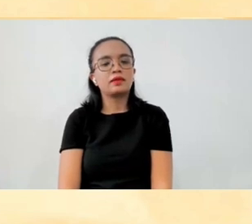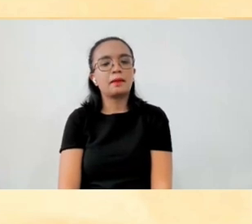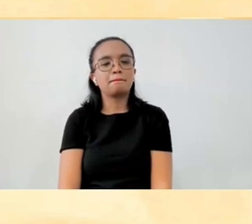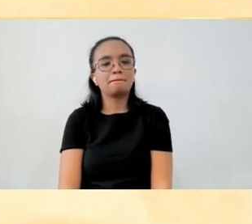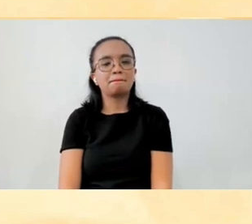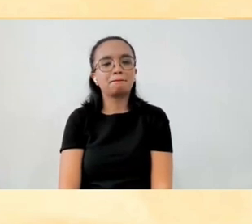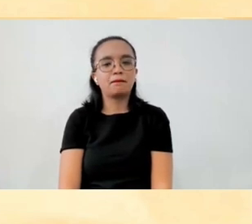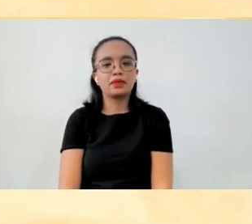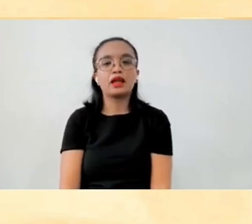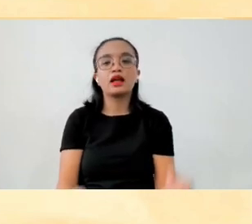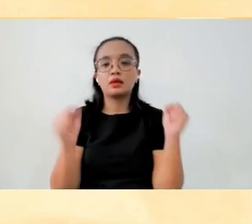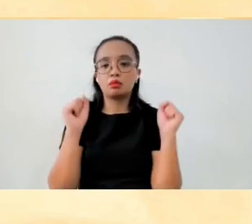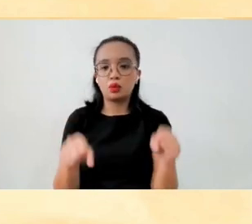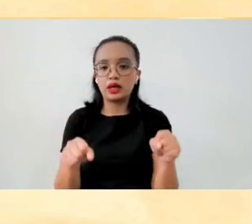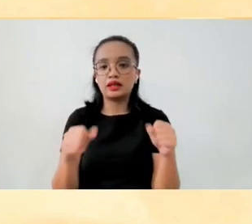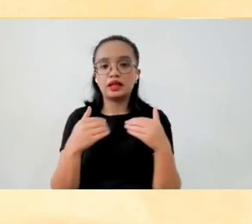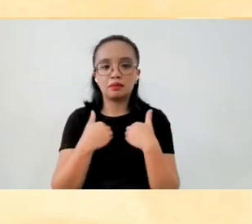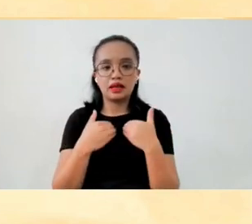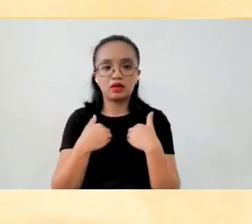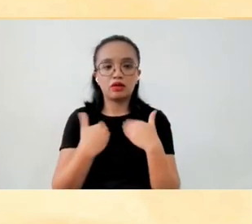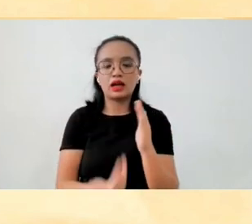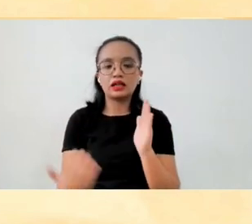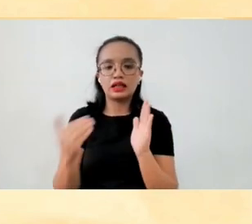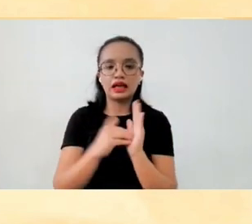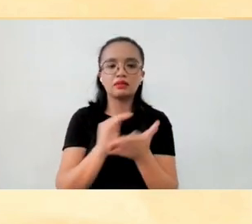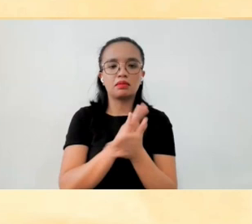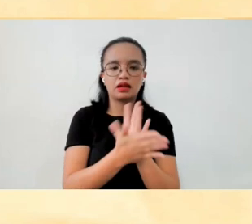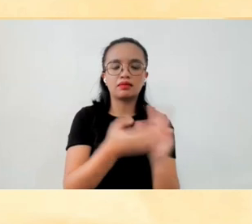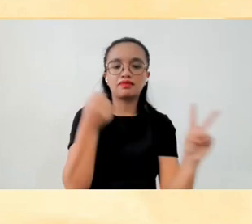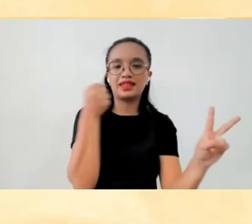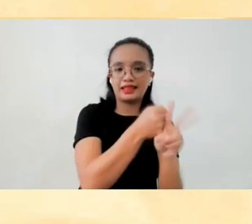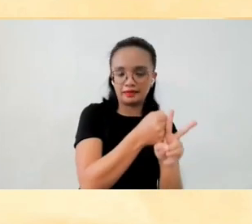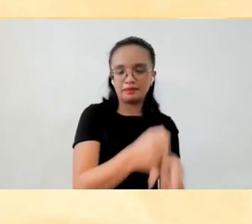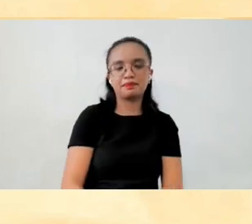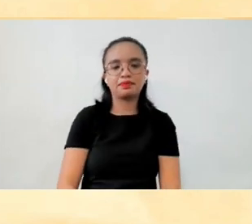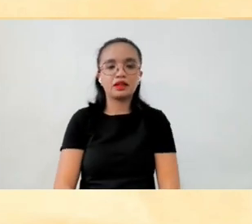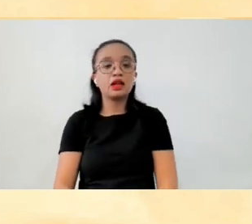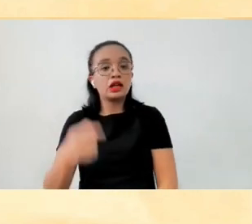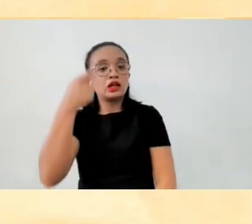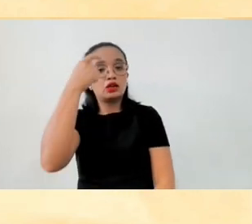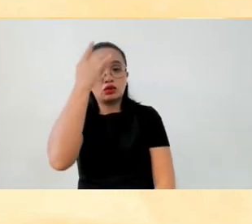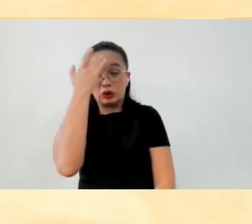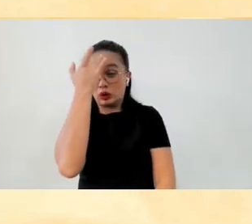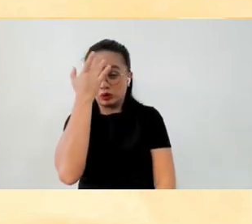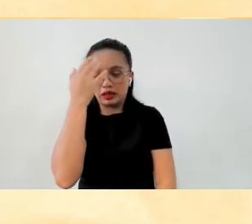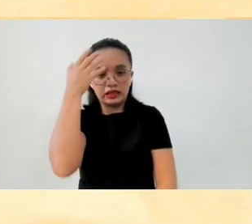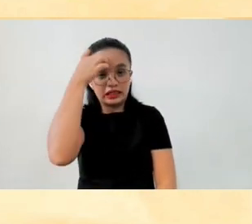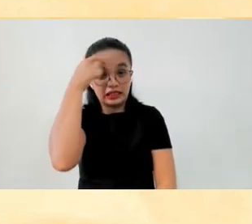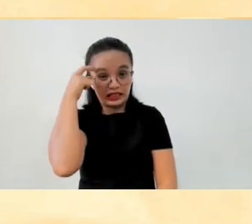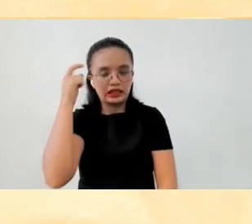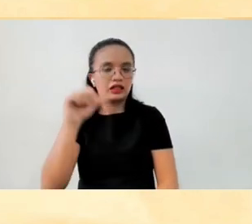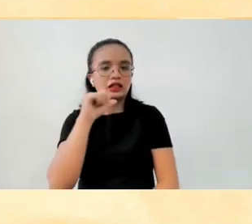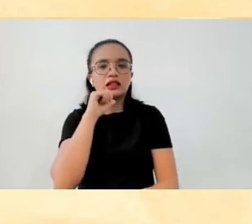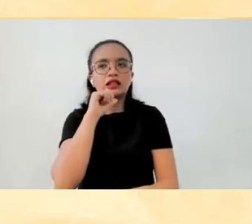okay, there can be a re-victimization. It's a whole cycle. So the trauma experience does not stop